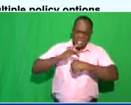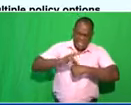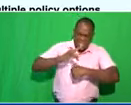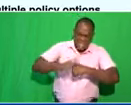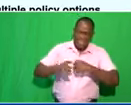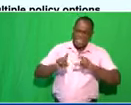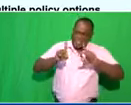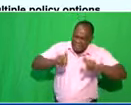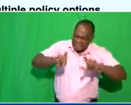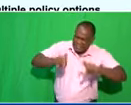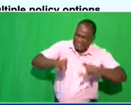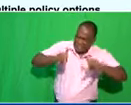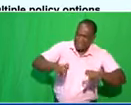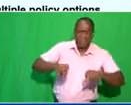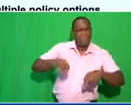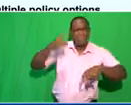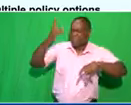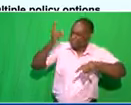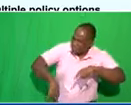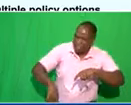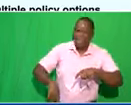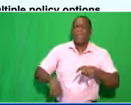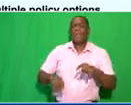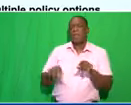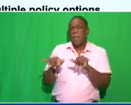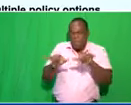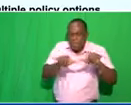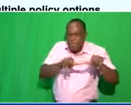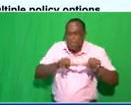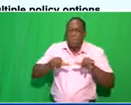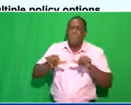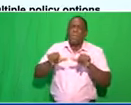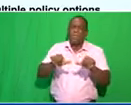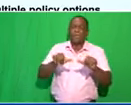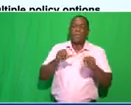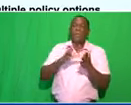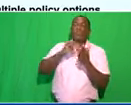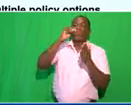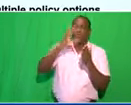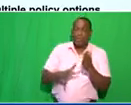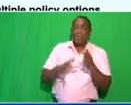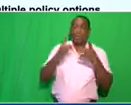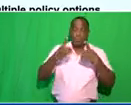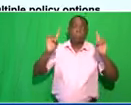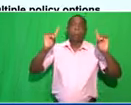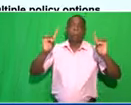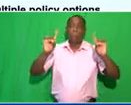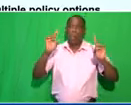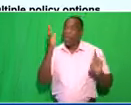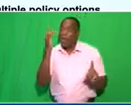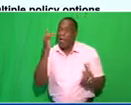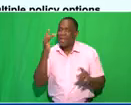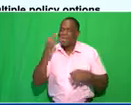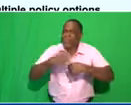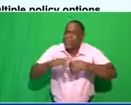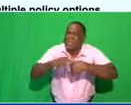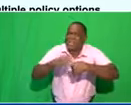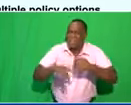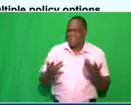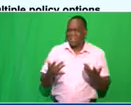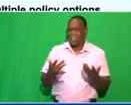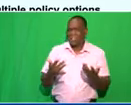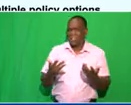it cannot measure merit. It's too early, and so it picks up family background.